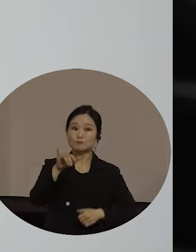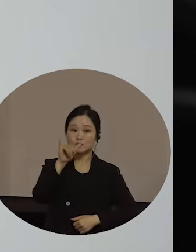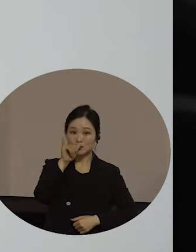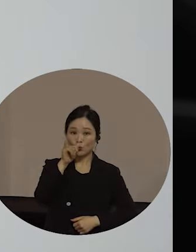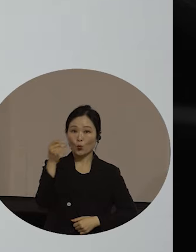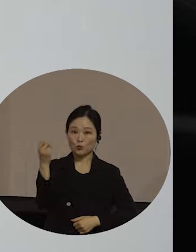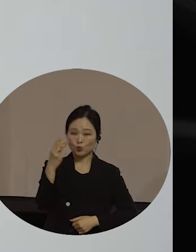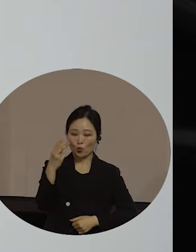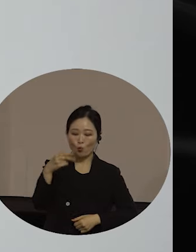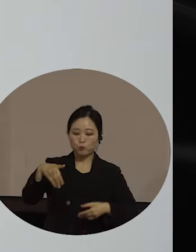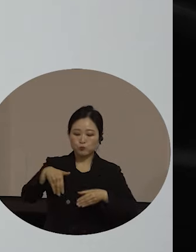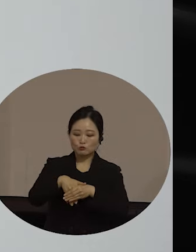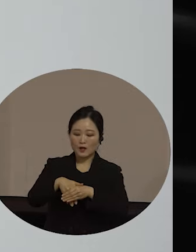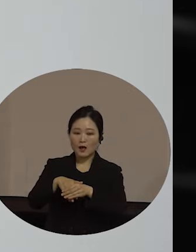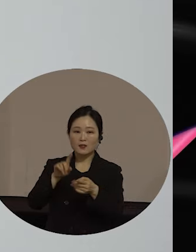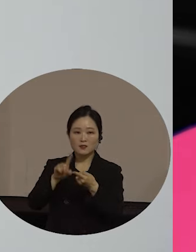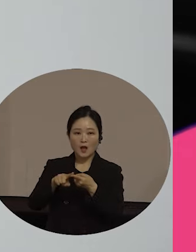adults and also the